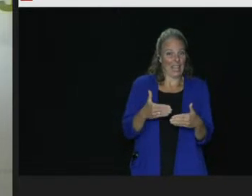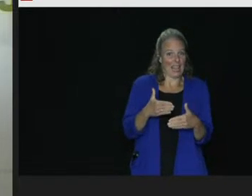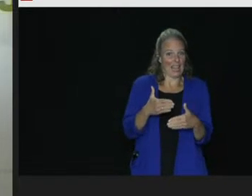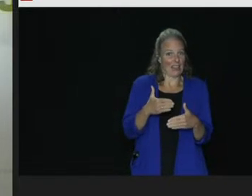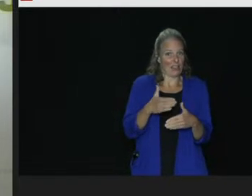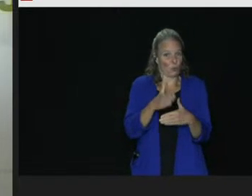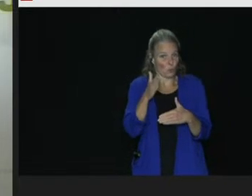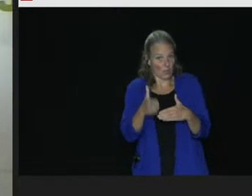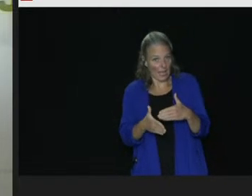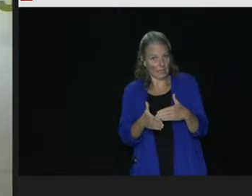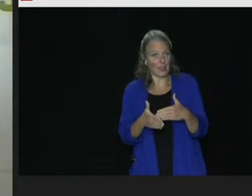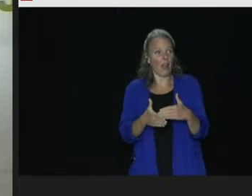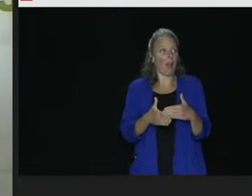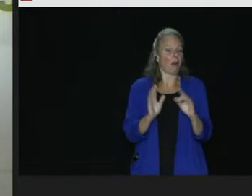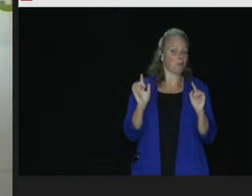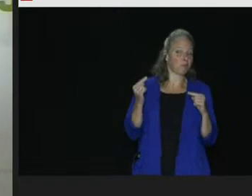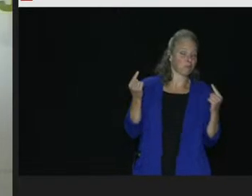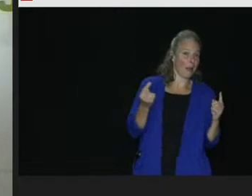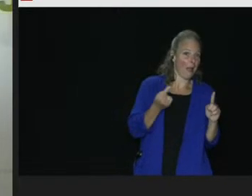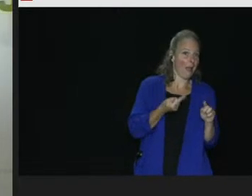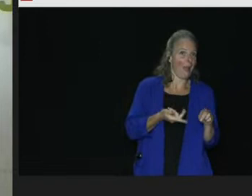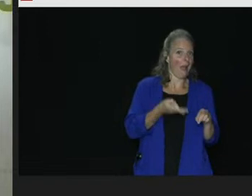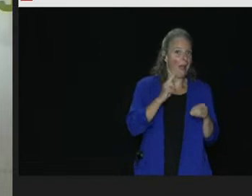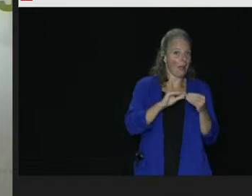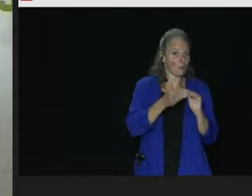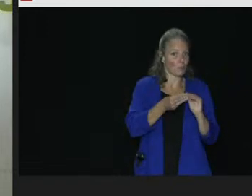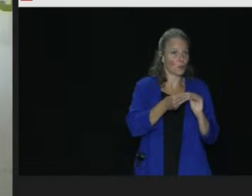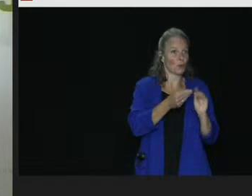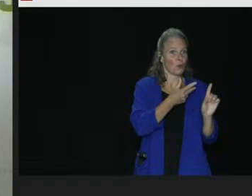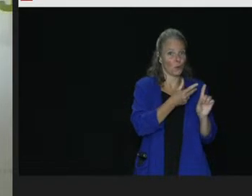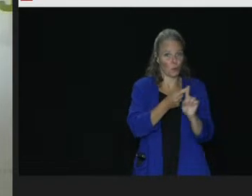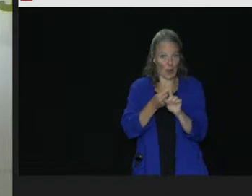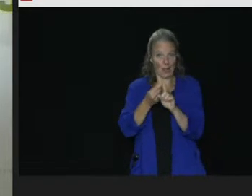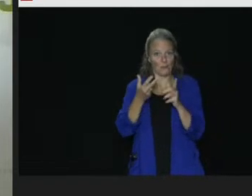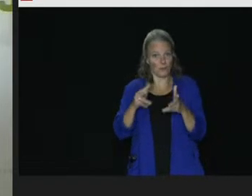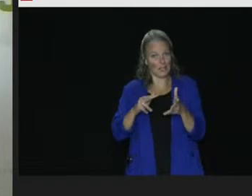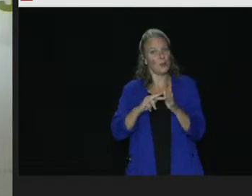better, more solid footing, but we can't,